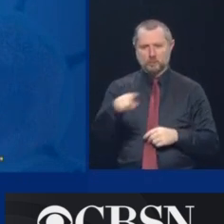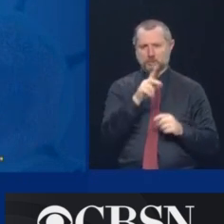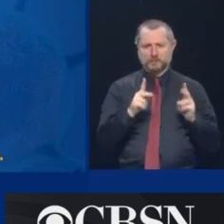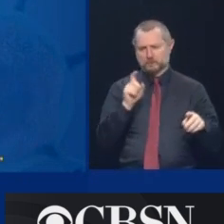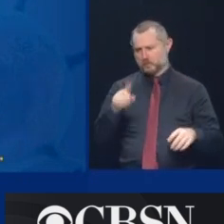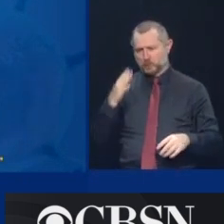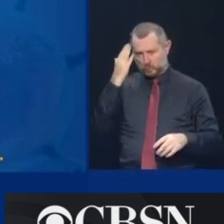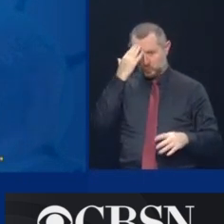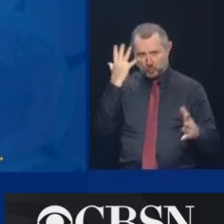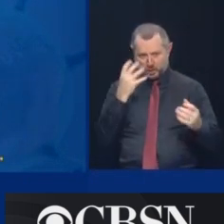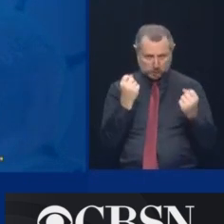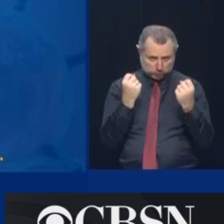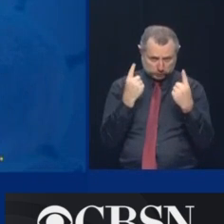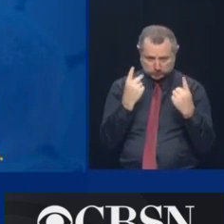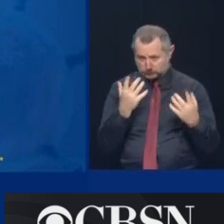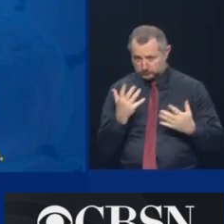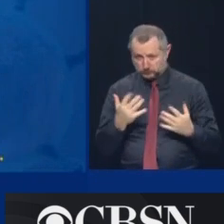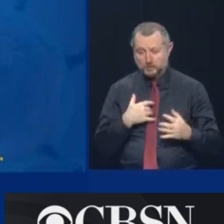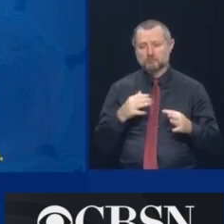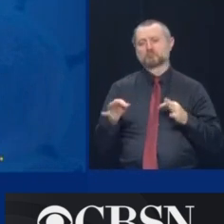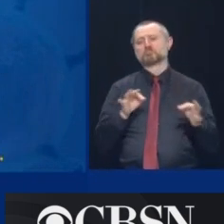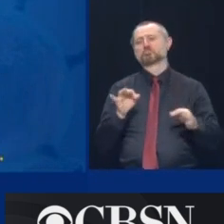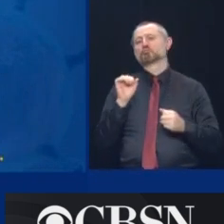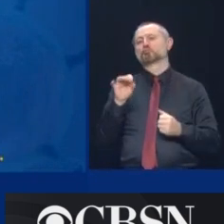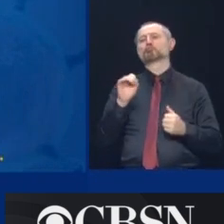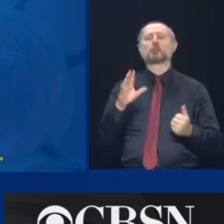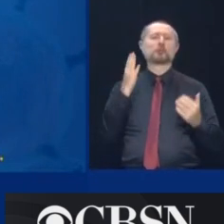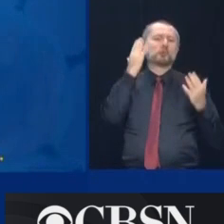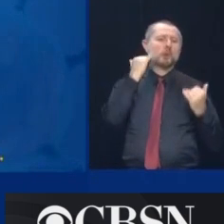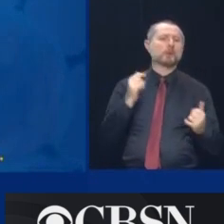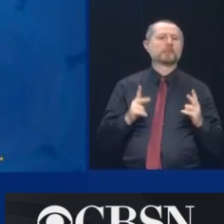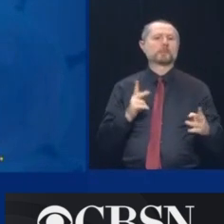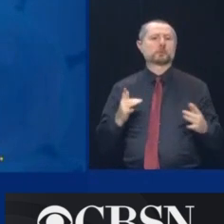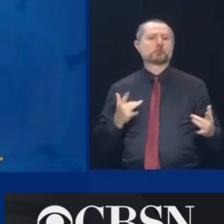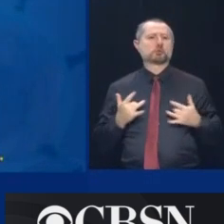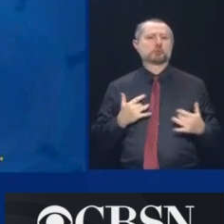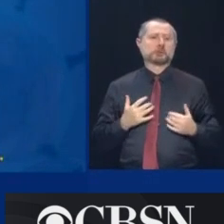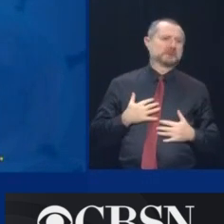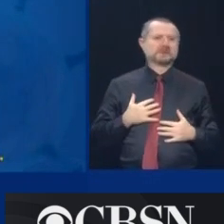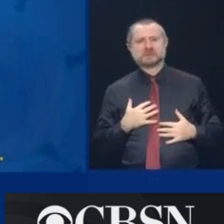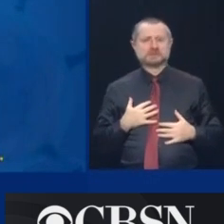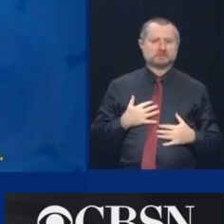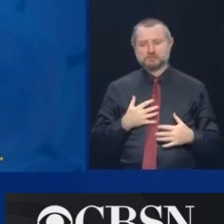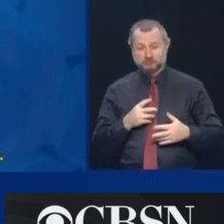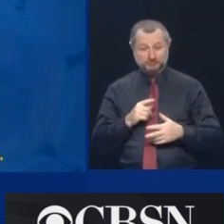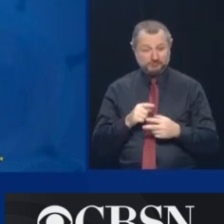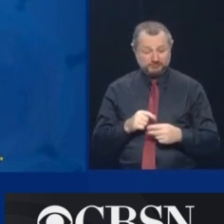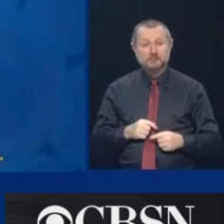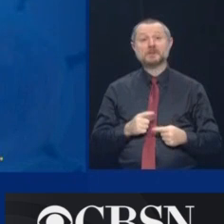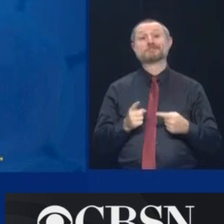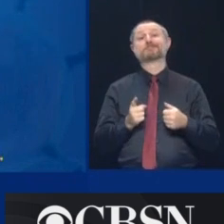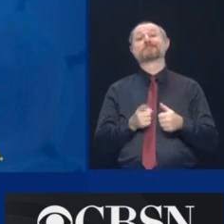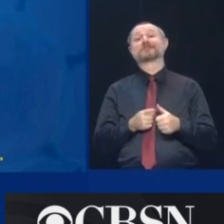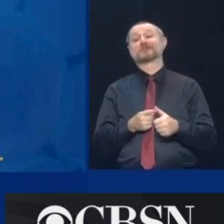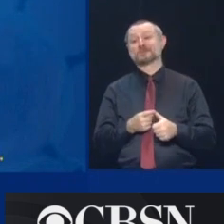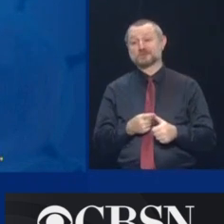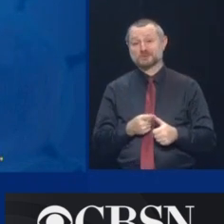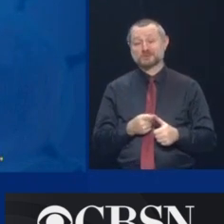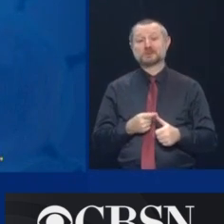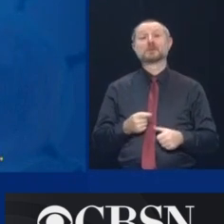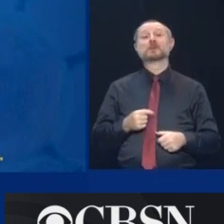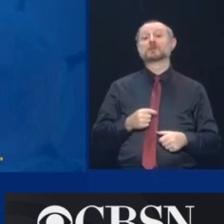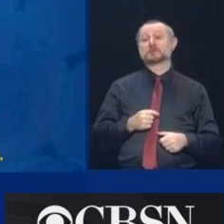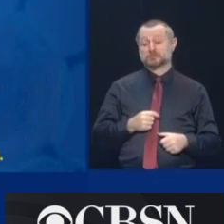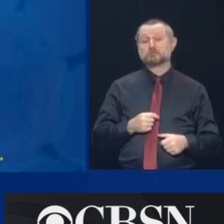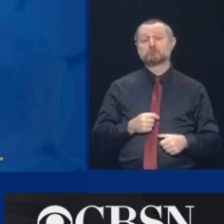that explain why this whole level of concern. First of all, first fact,